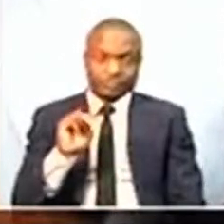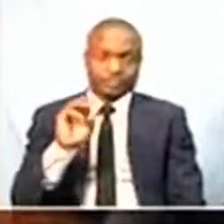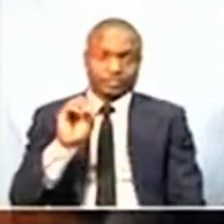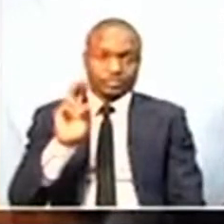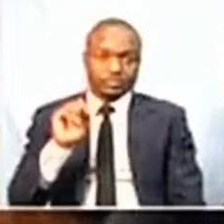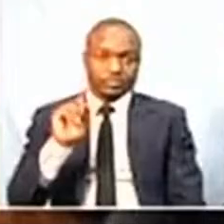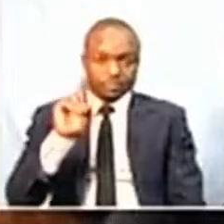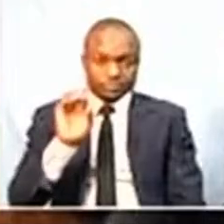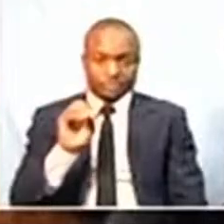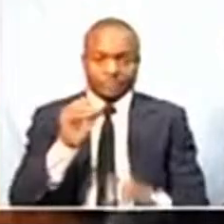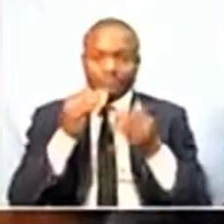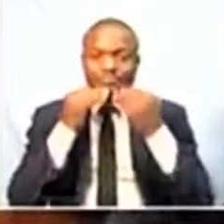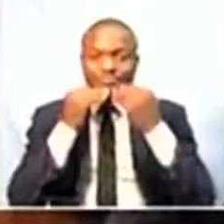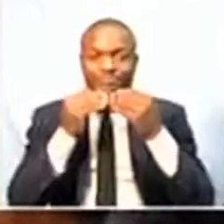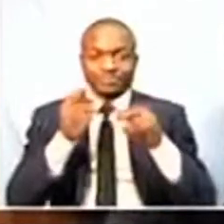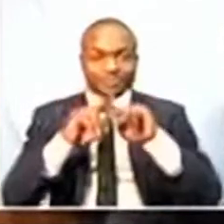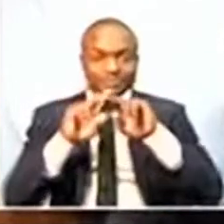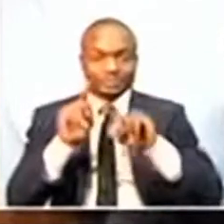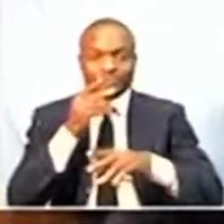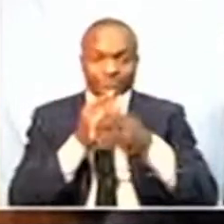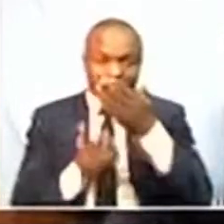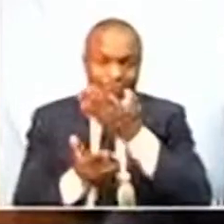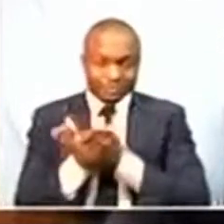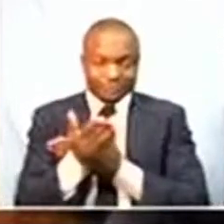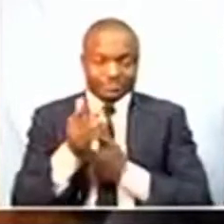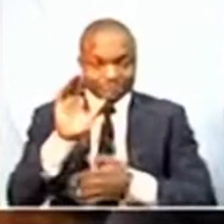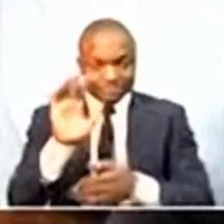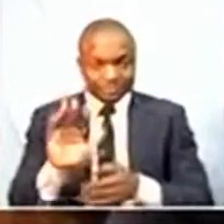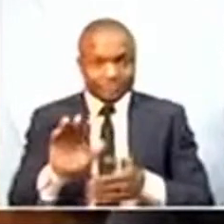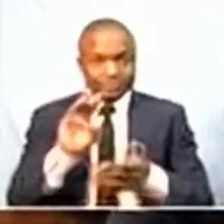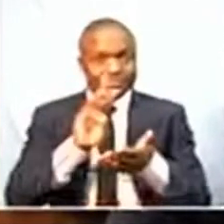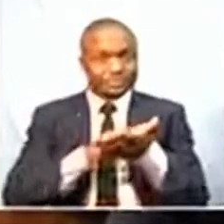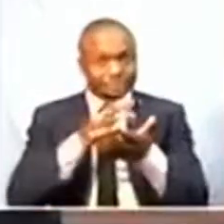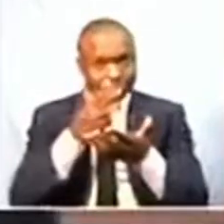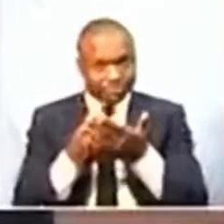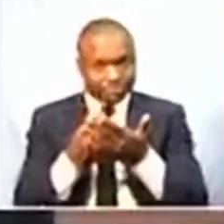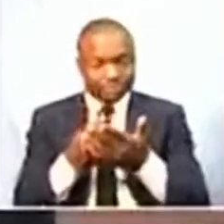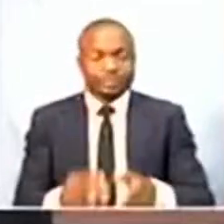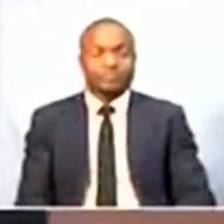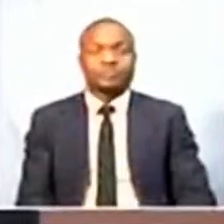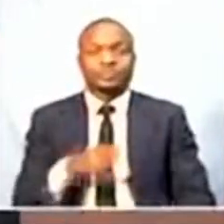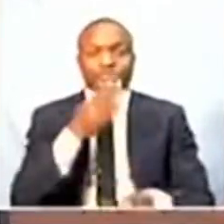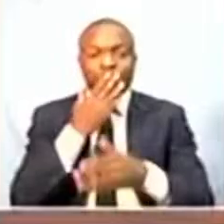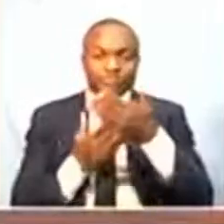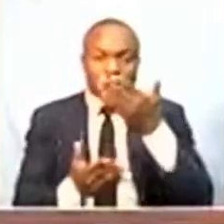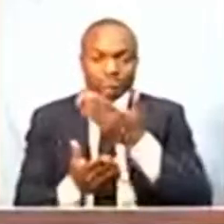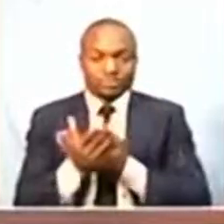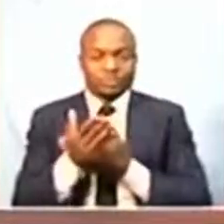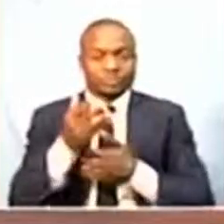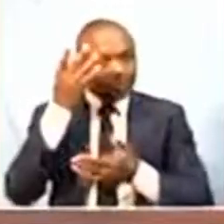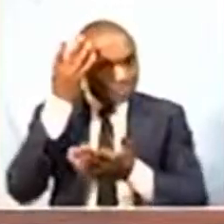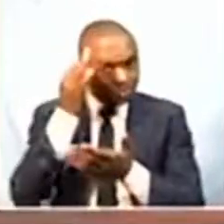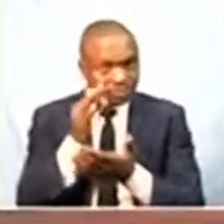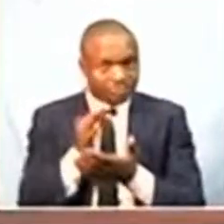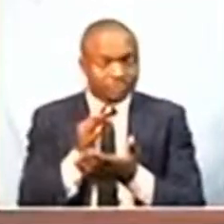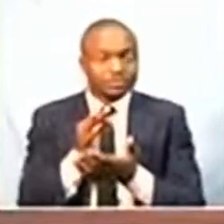Honorable Chairperson, and good morning. Good morning, our permanent witnesses, and good morning, our